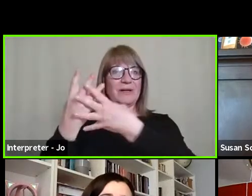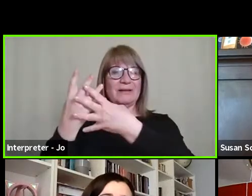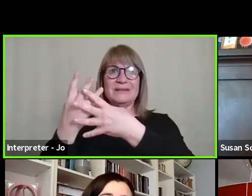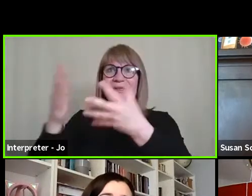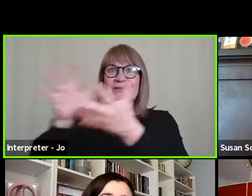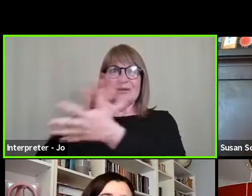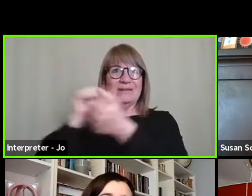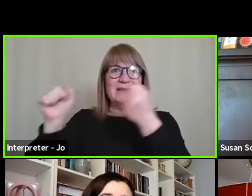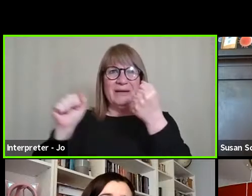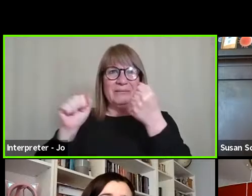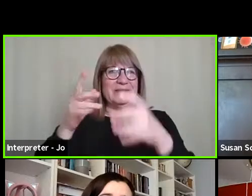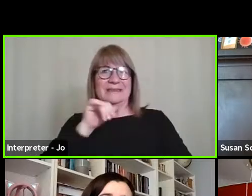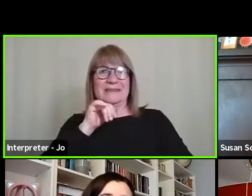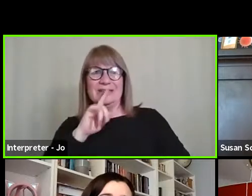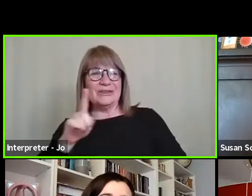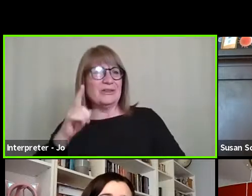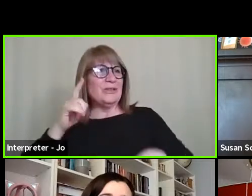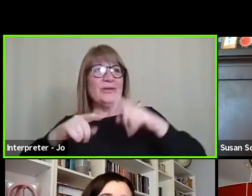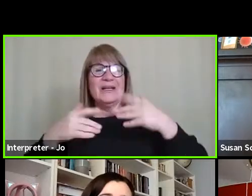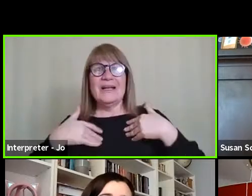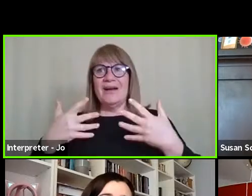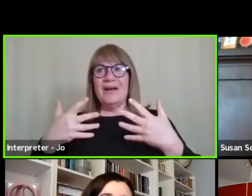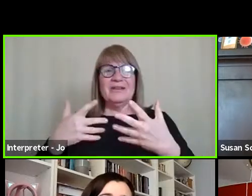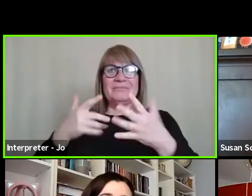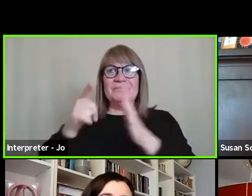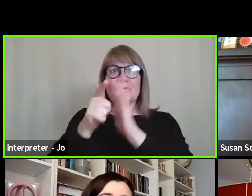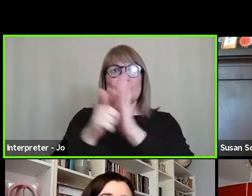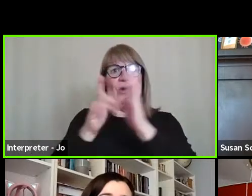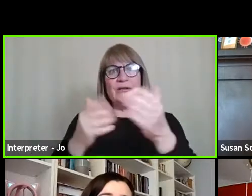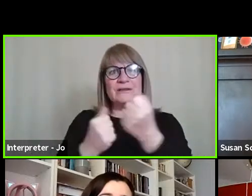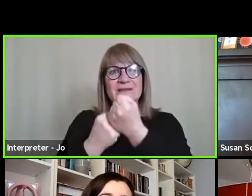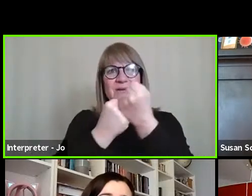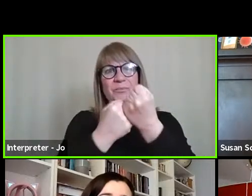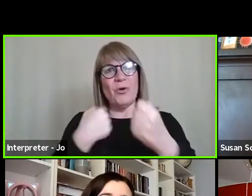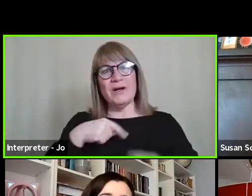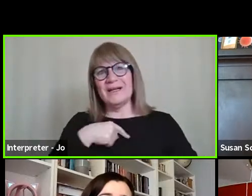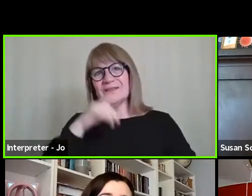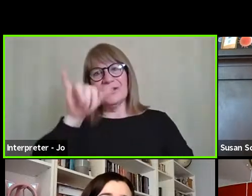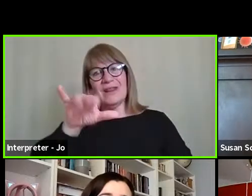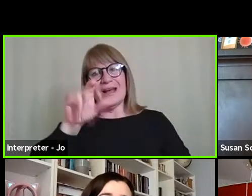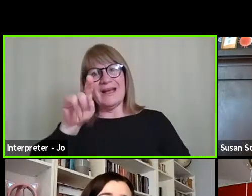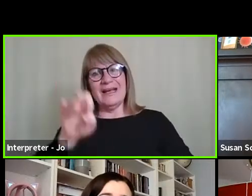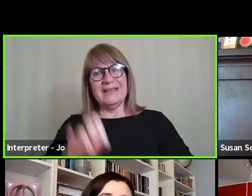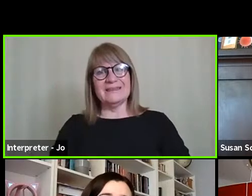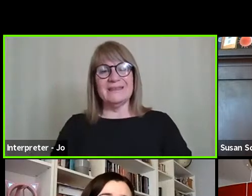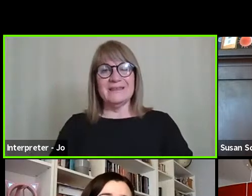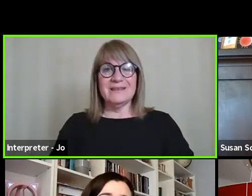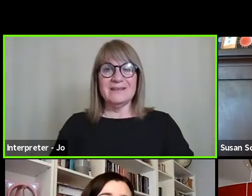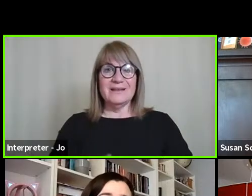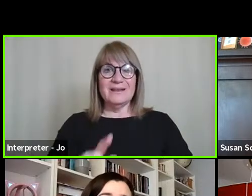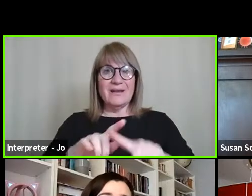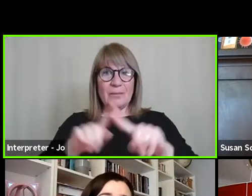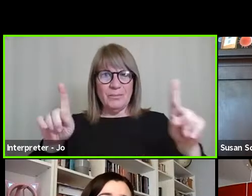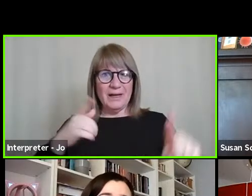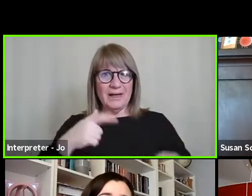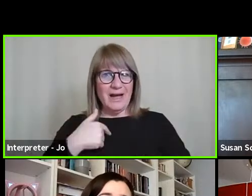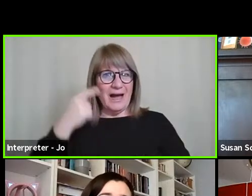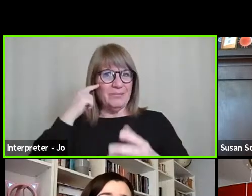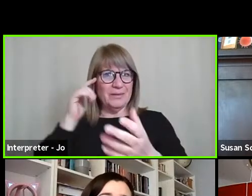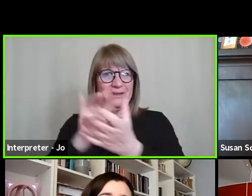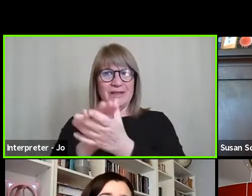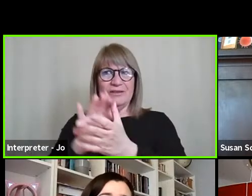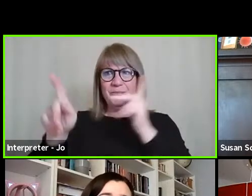we couldn't get any attorneys to help us with the case um so anyway that makes me believe that folks like that would be very